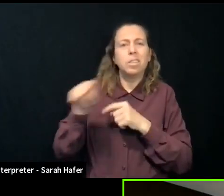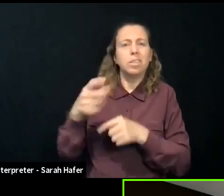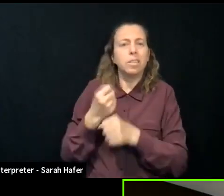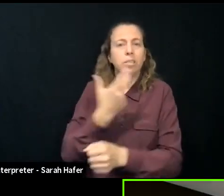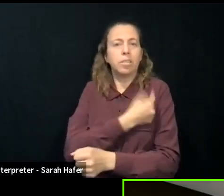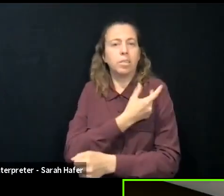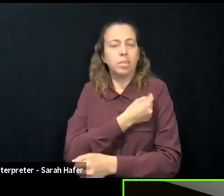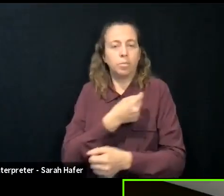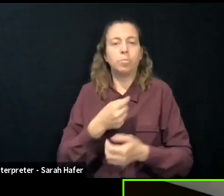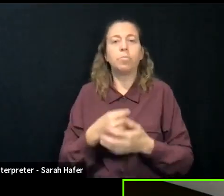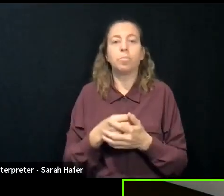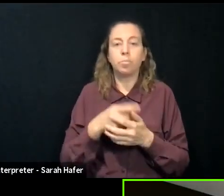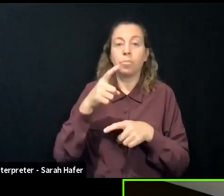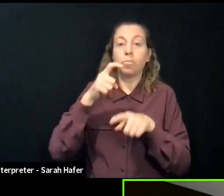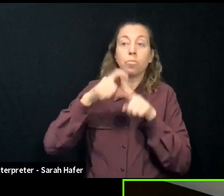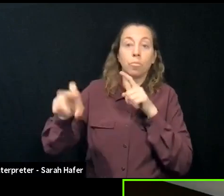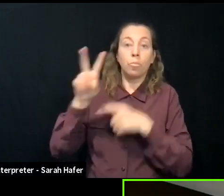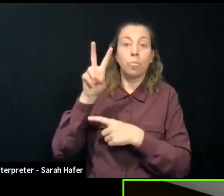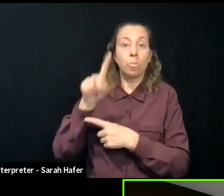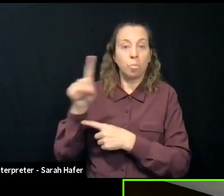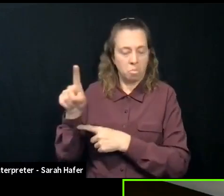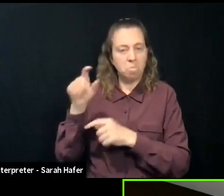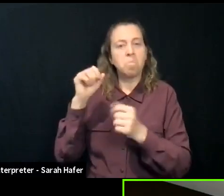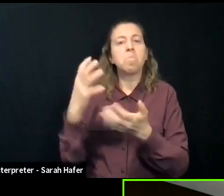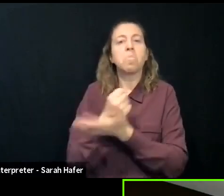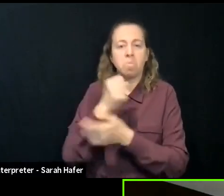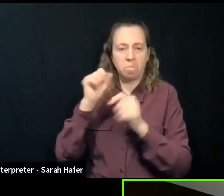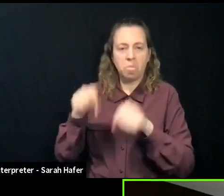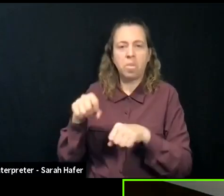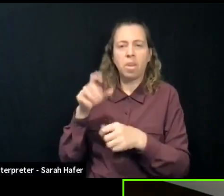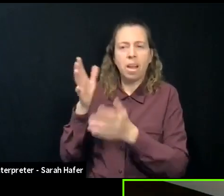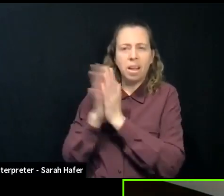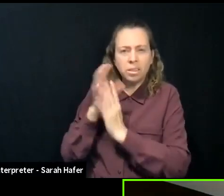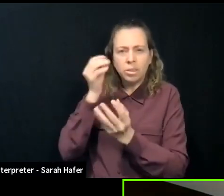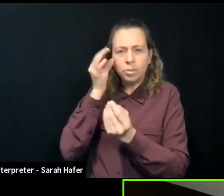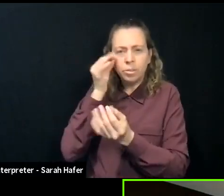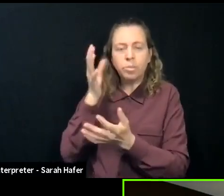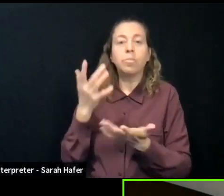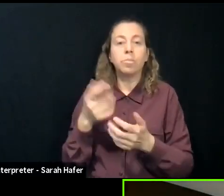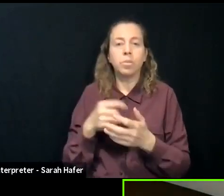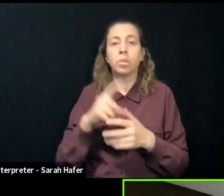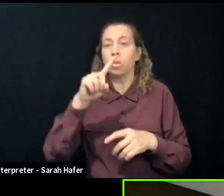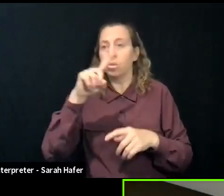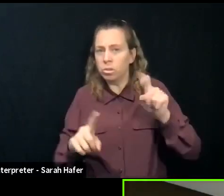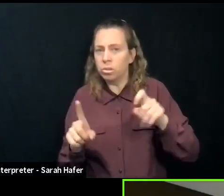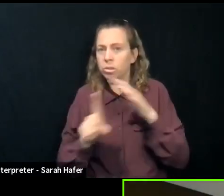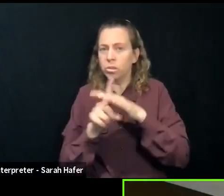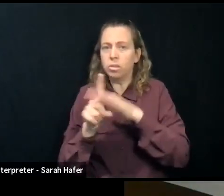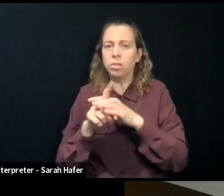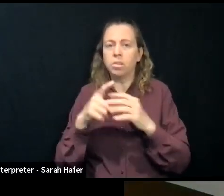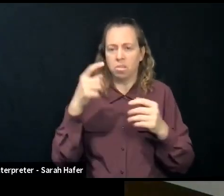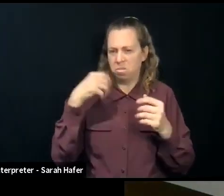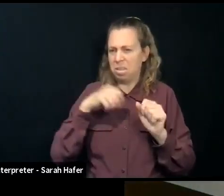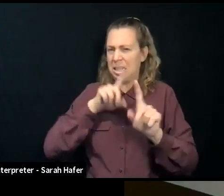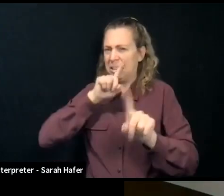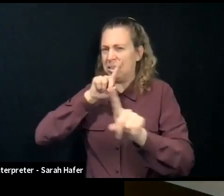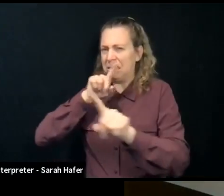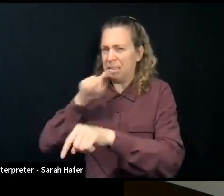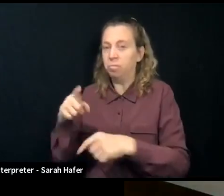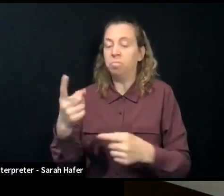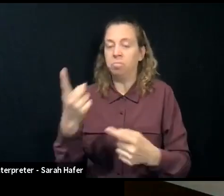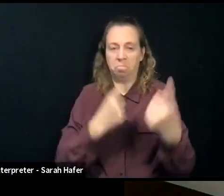211. We're ready for your questions now, and we want to make sure we can get to as many of your questions as possible. So we'll only